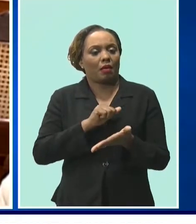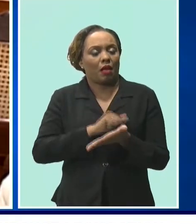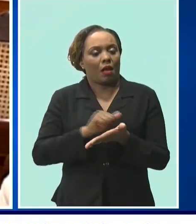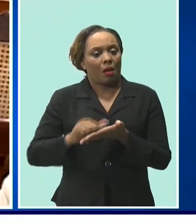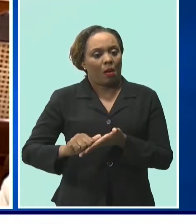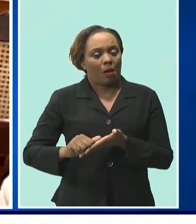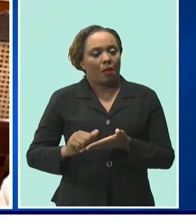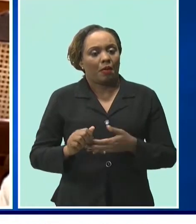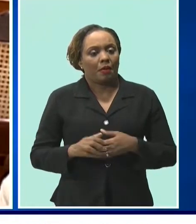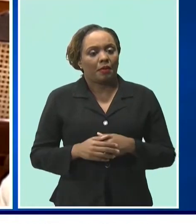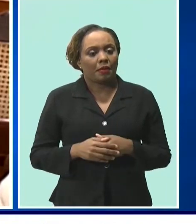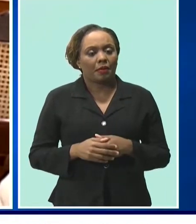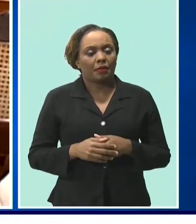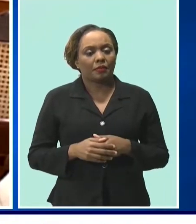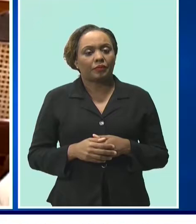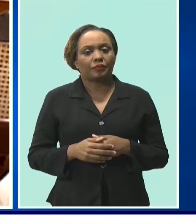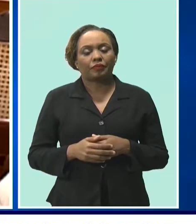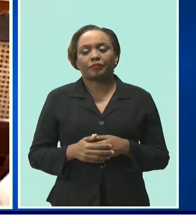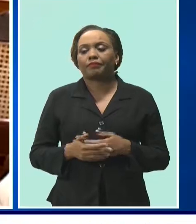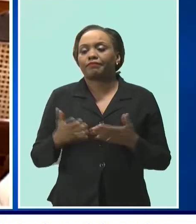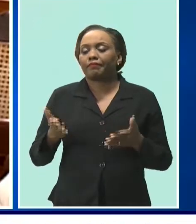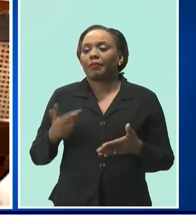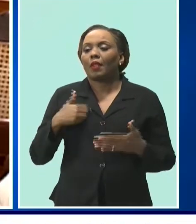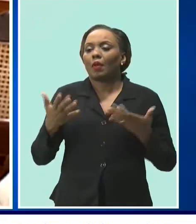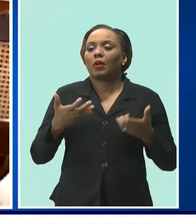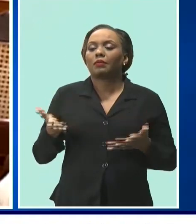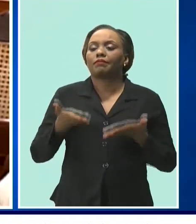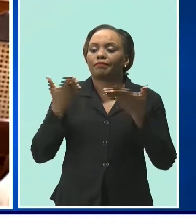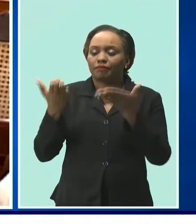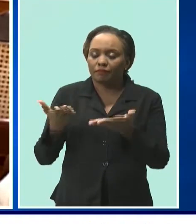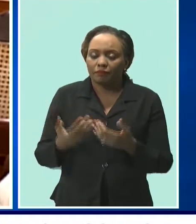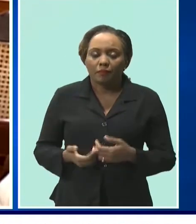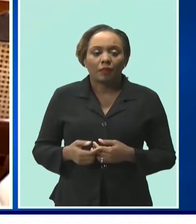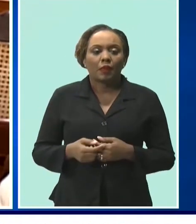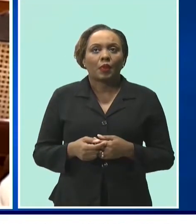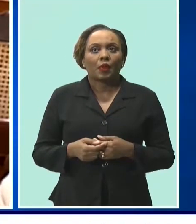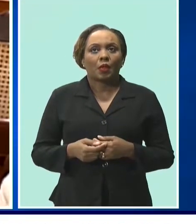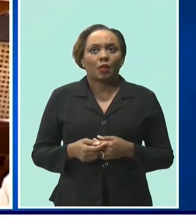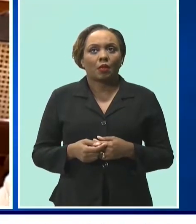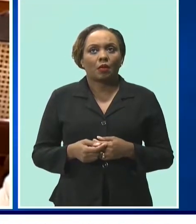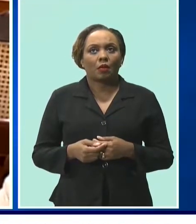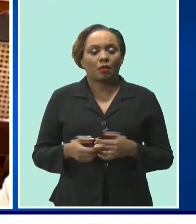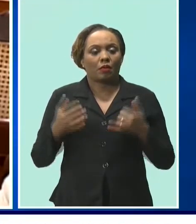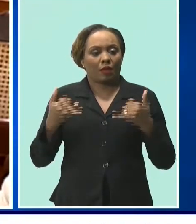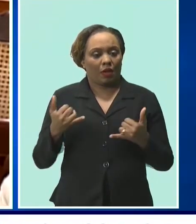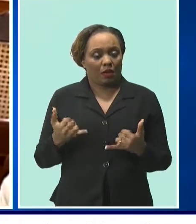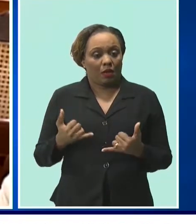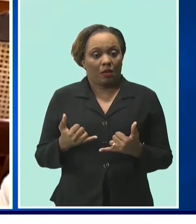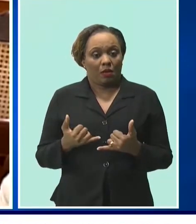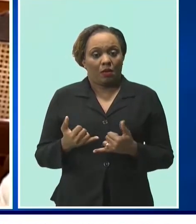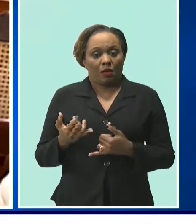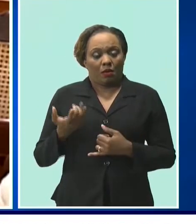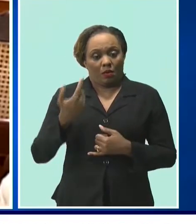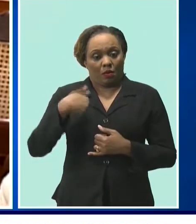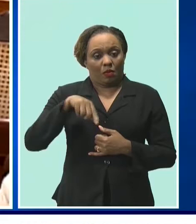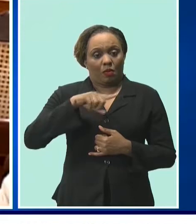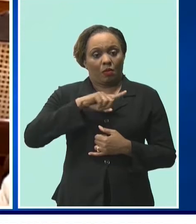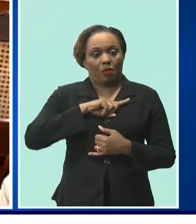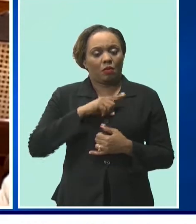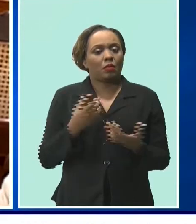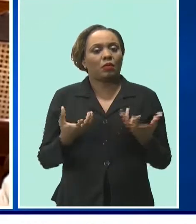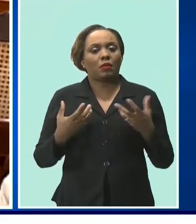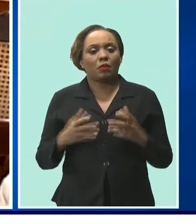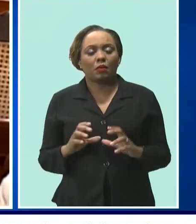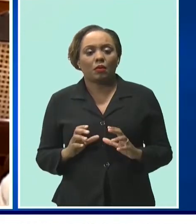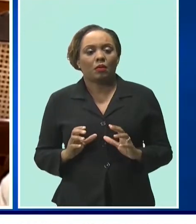Mr. President, I wish to reiterate that the bill before this honorable House is not seeking to make